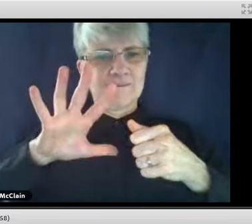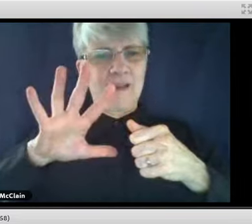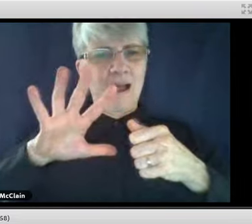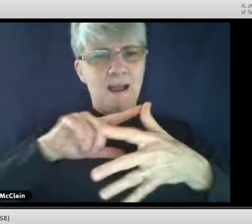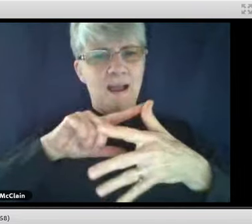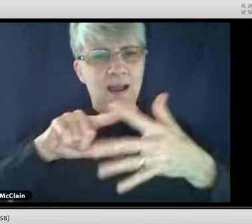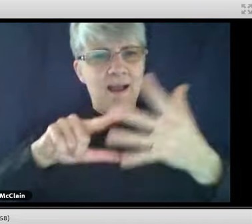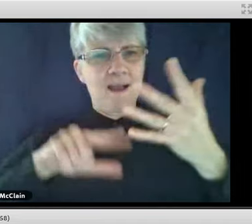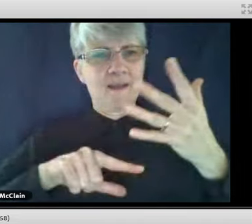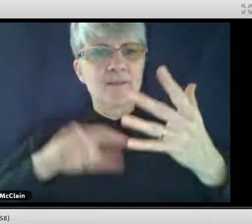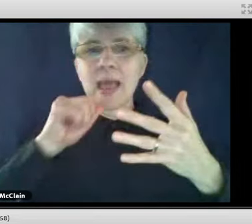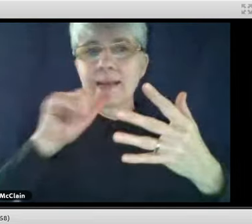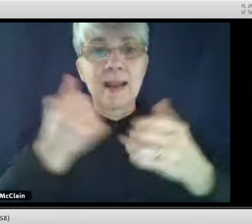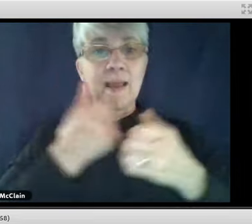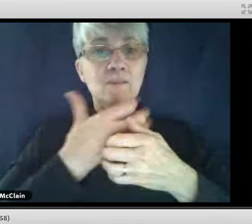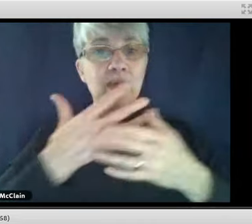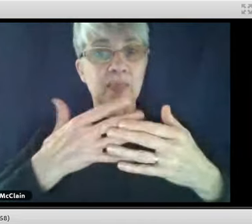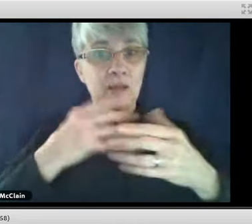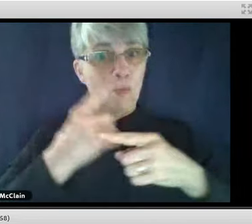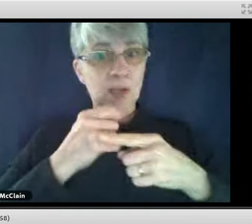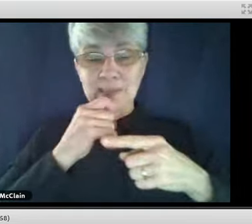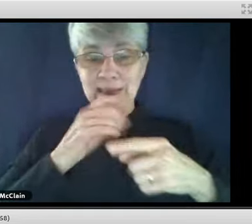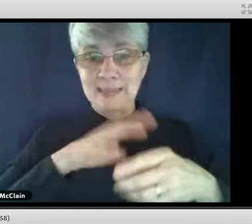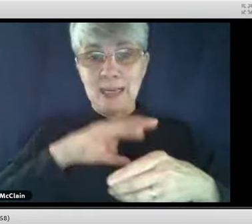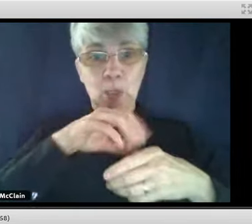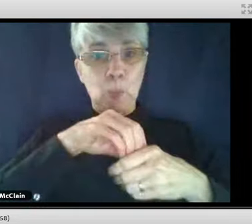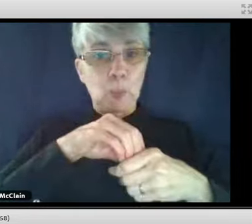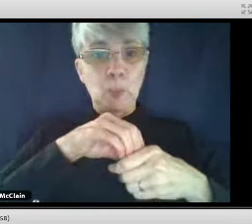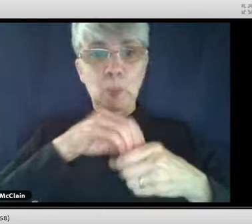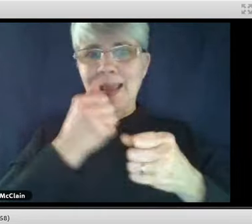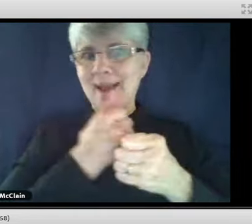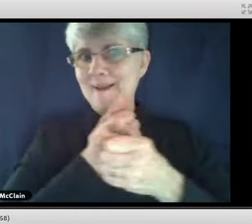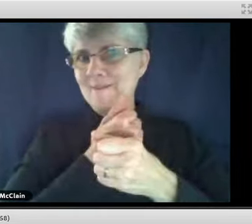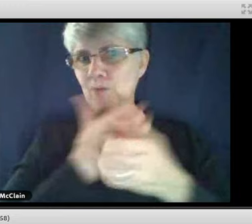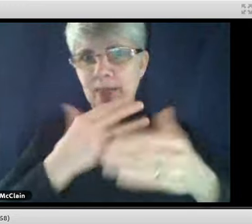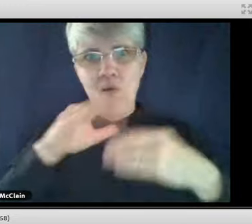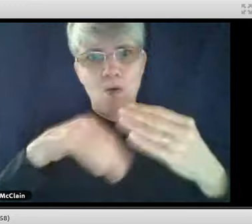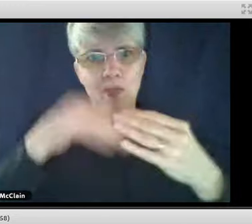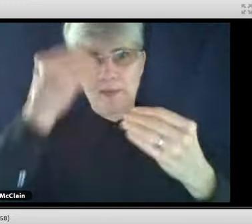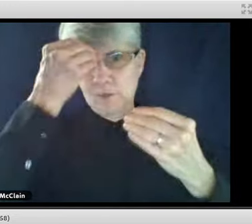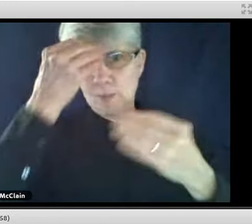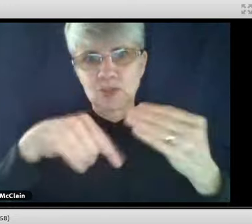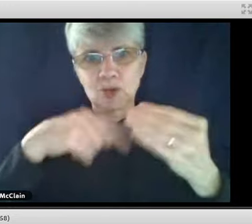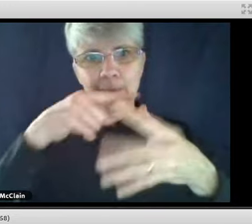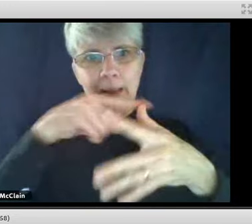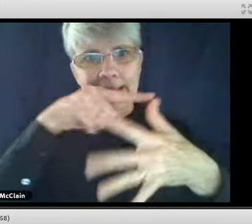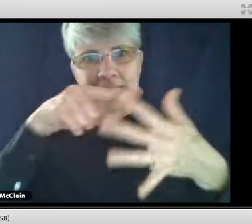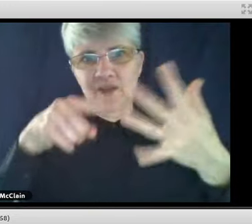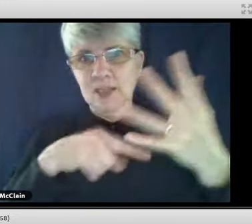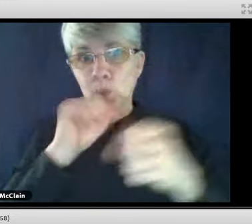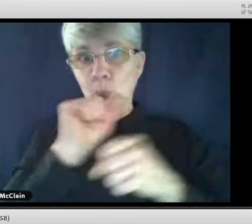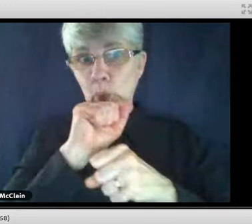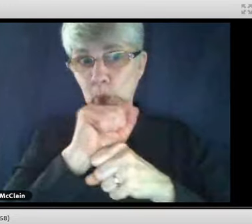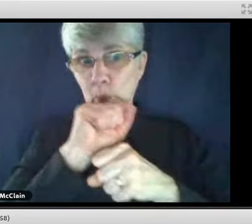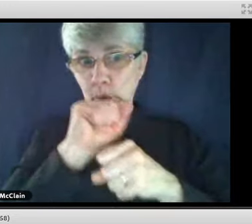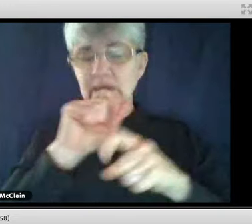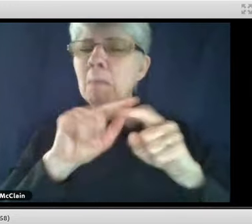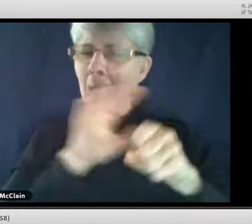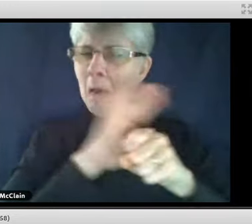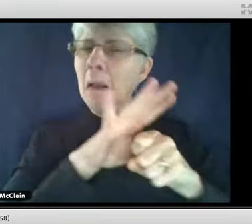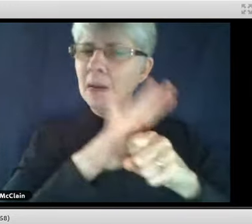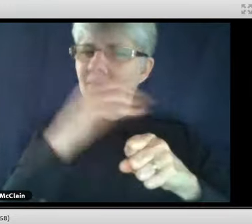and not everything, right? So this doesn't include everything, all the information about each of these, but enough